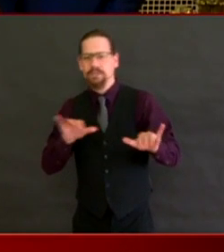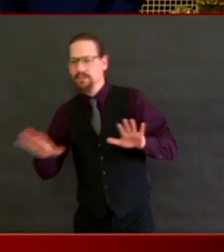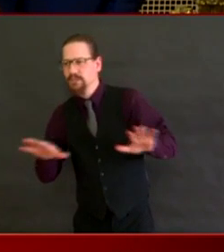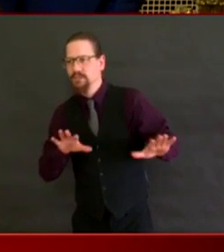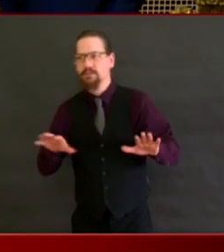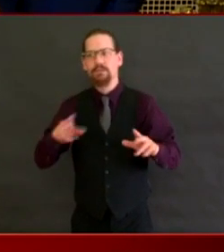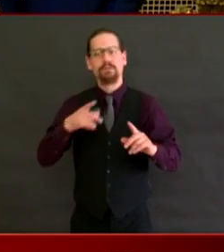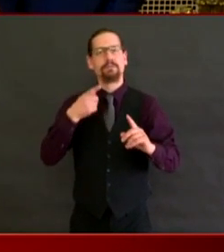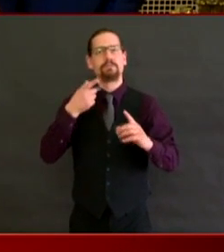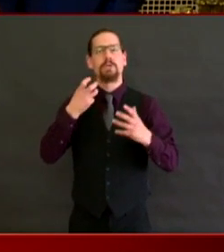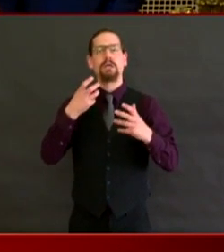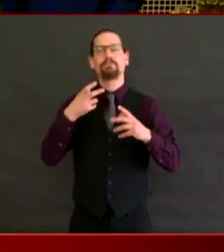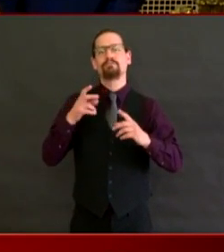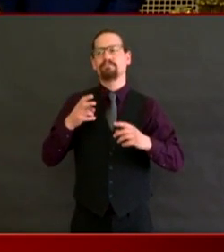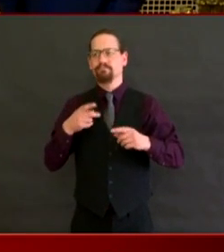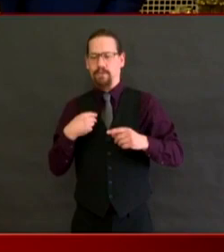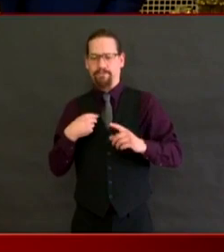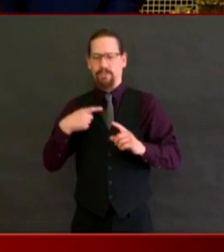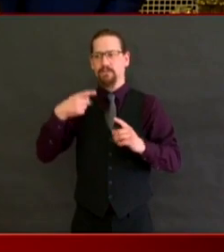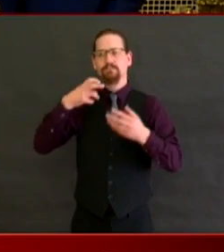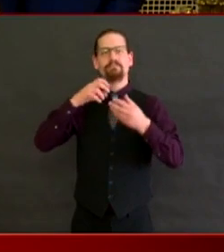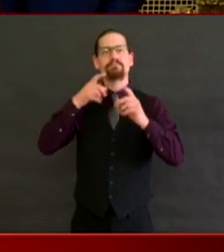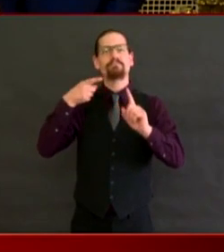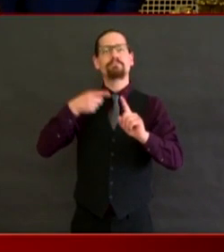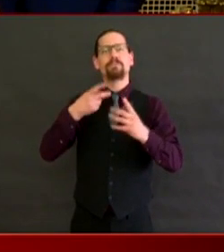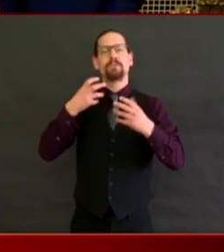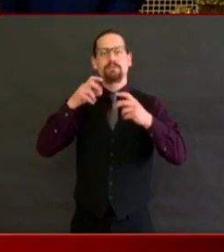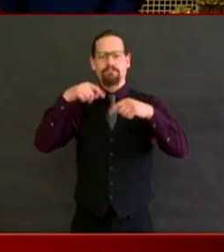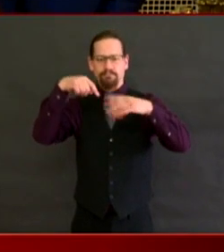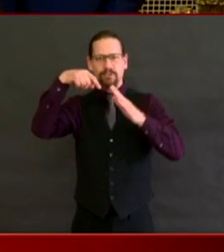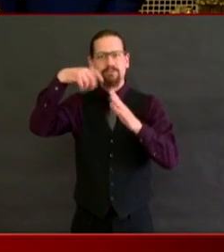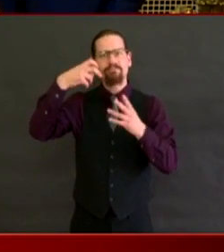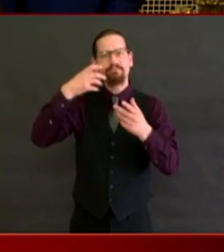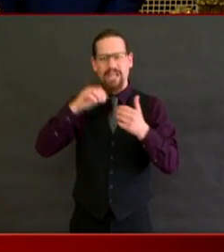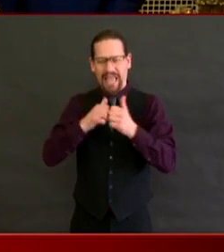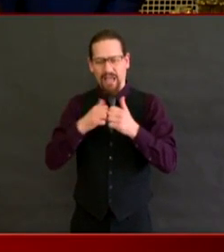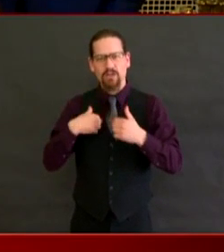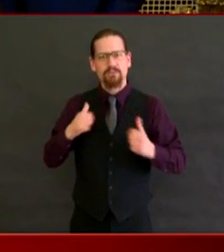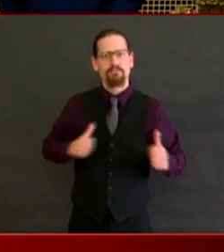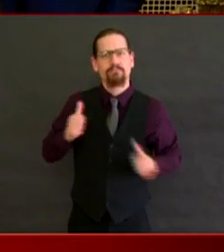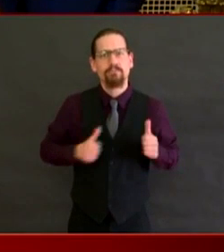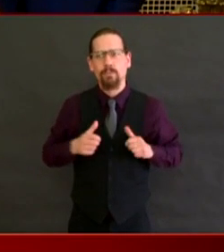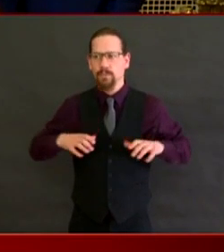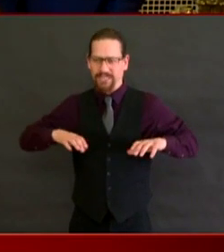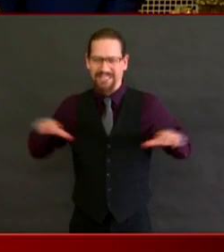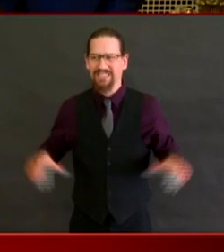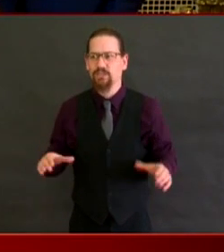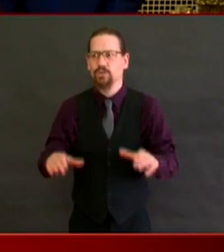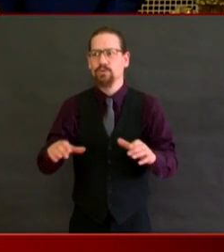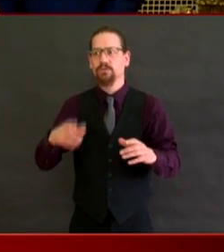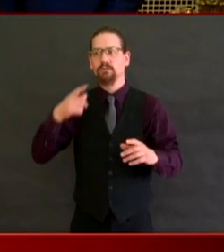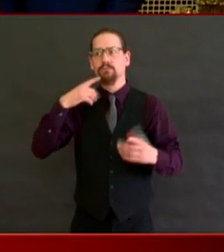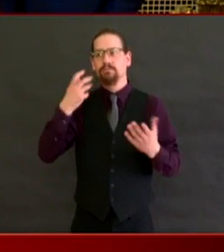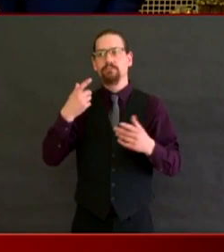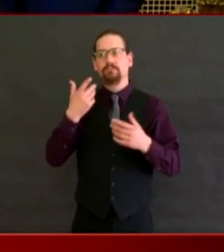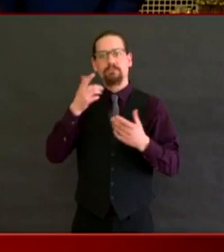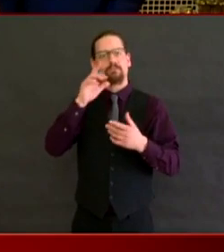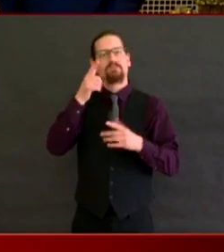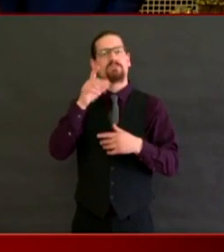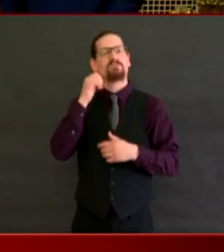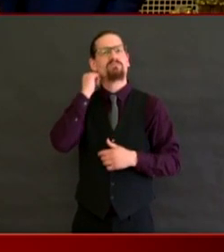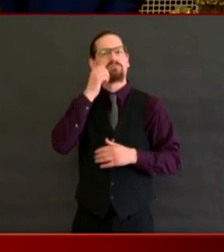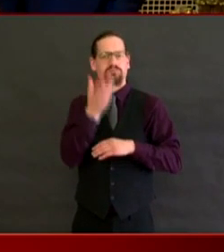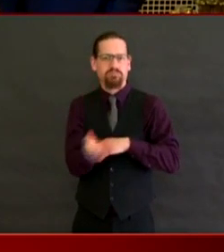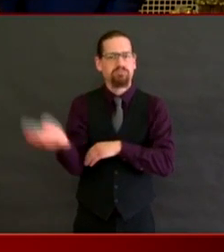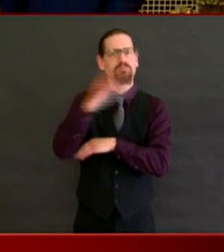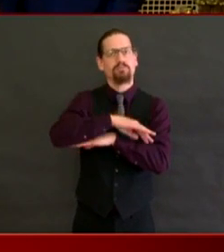sophistication and a comprehensive approach and aggressiveness and this 24-hour constant response, is going to be much, much, much better